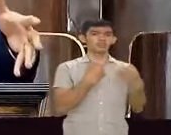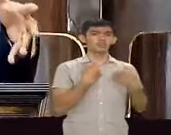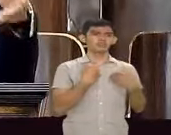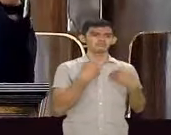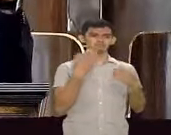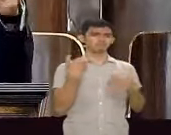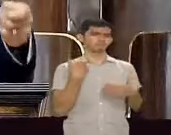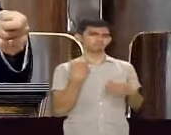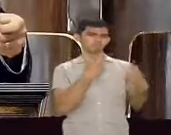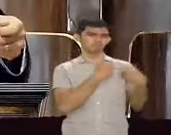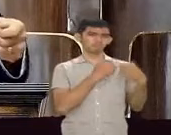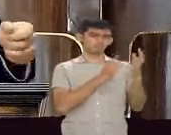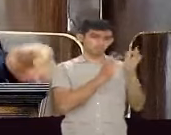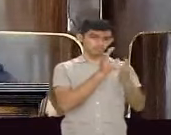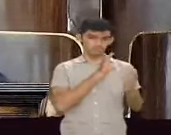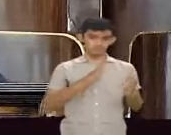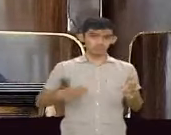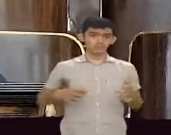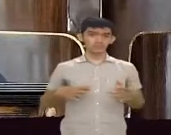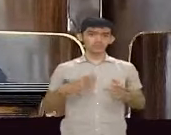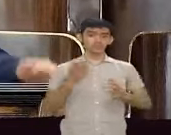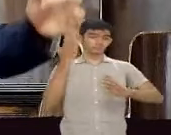prayed, Lord, save.